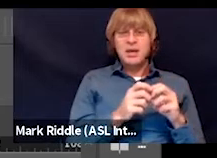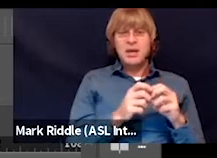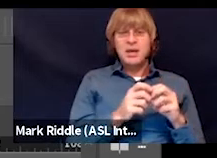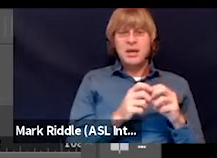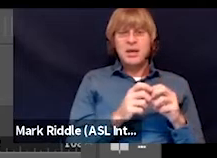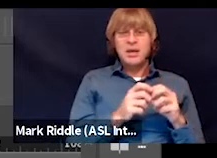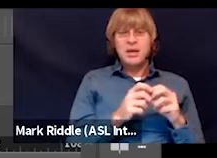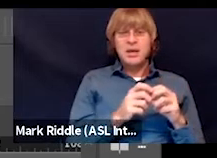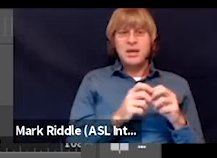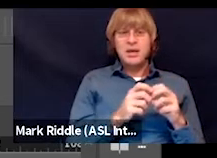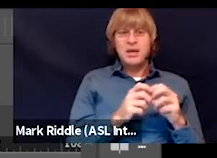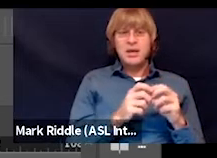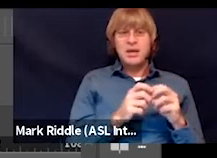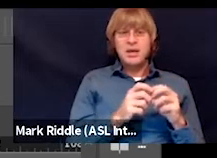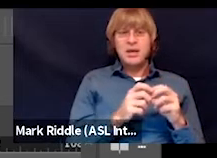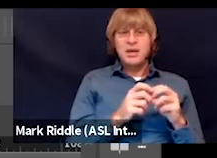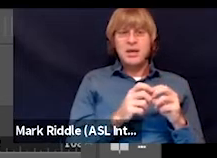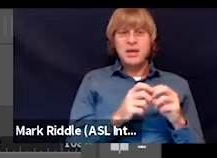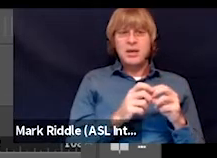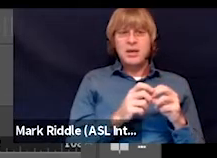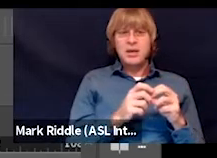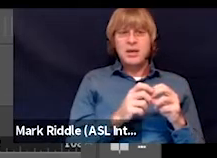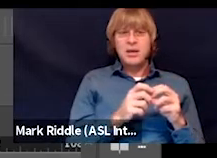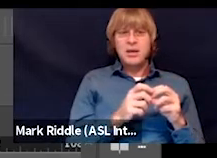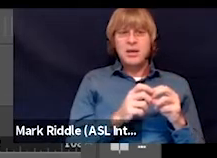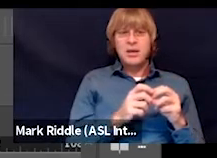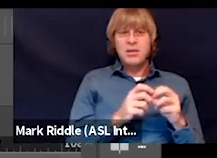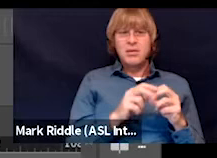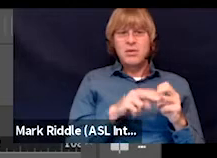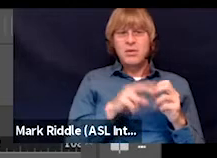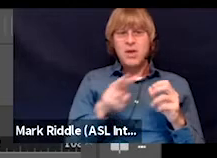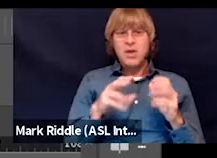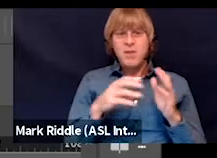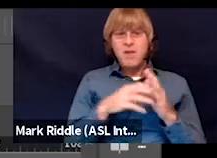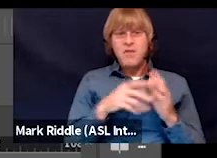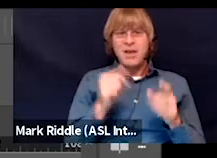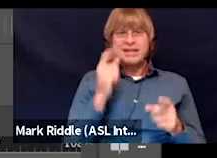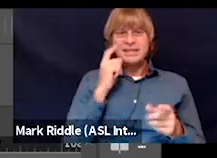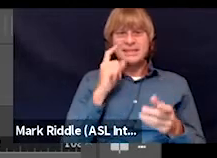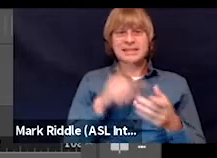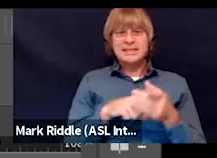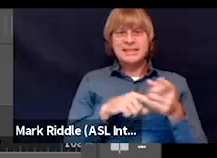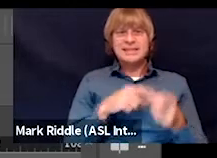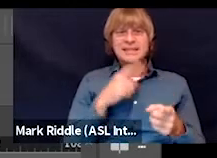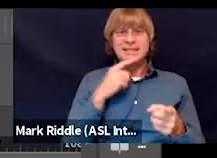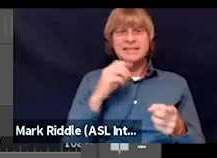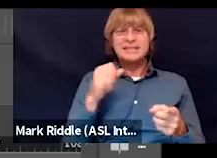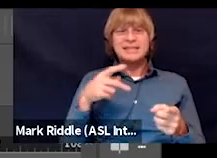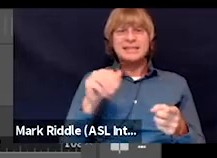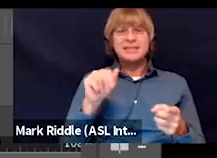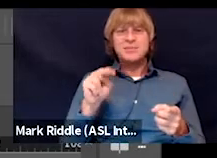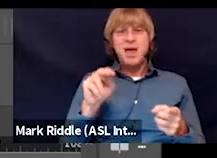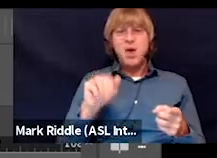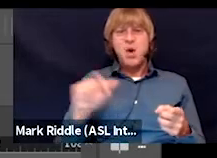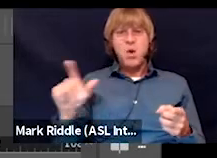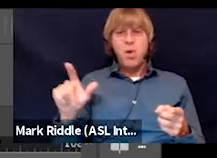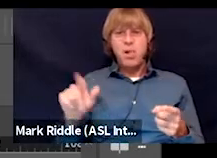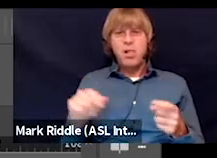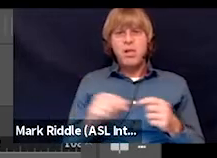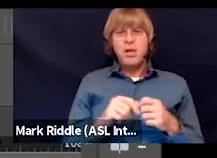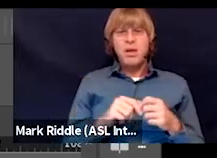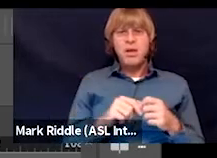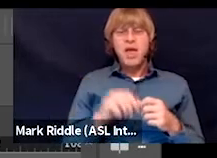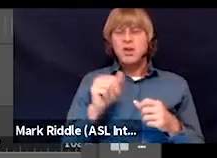go up here, I'm going to look in my paragraph palette, and you can see it says span all. I could